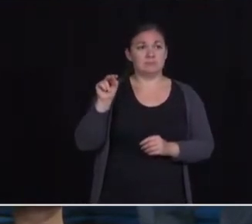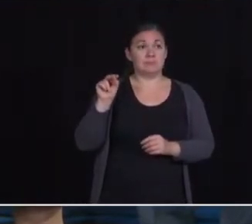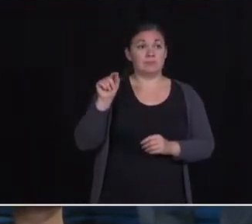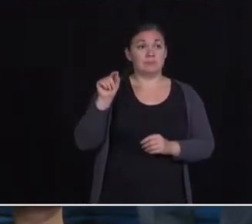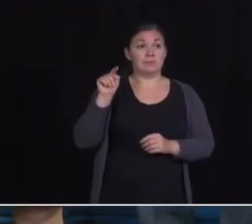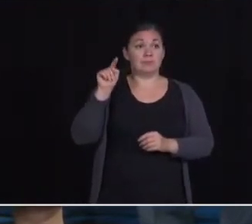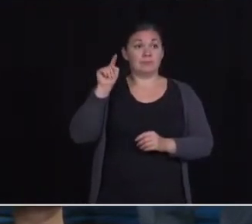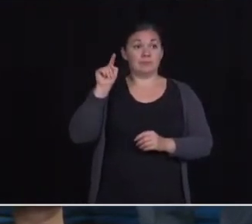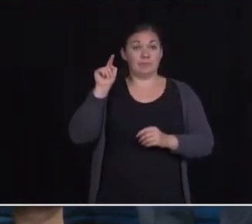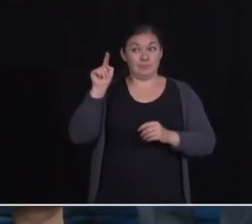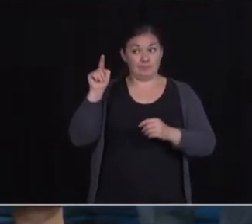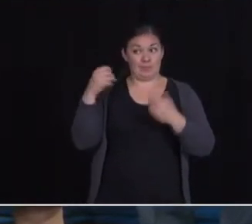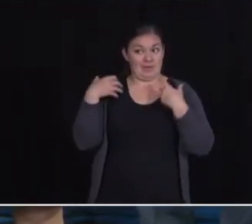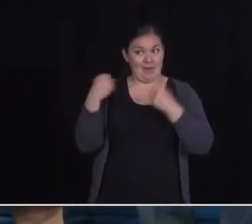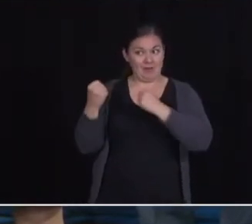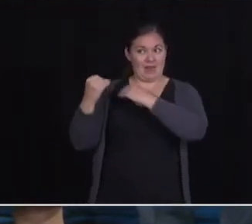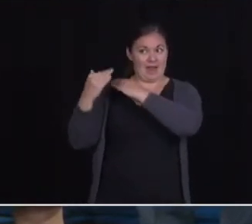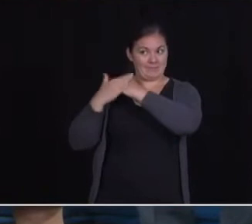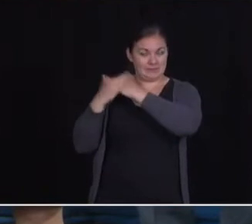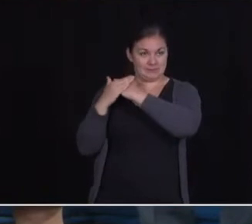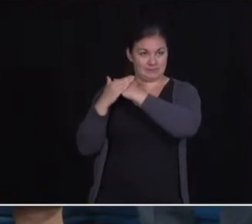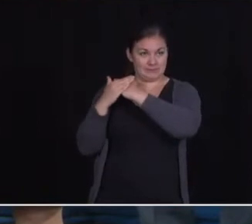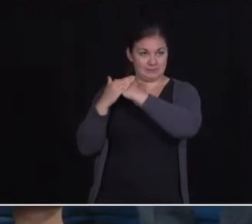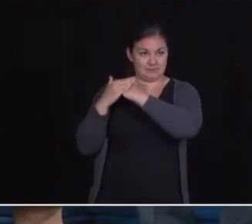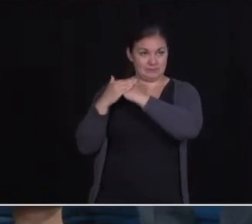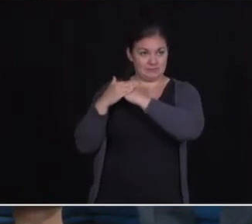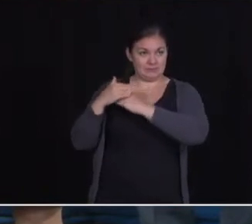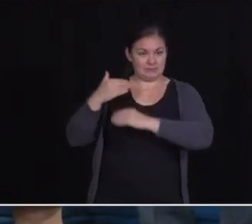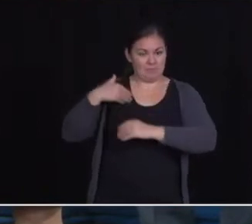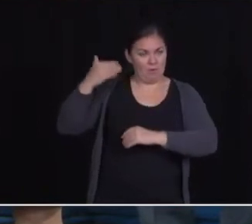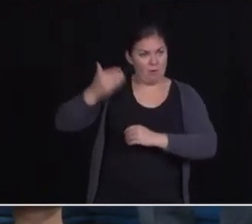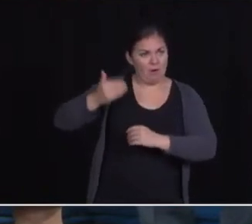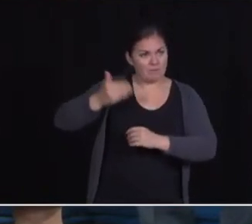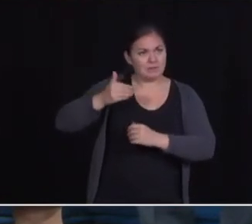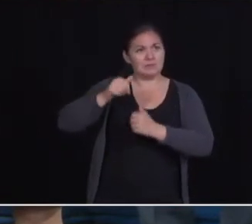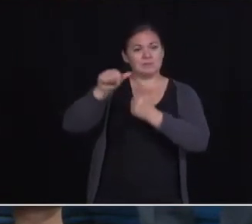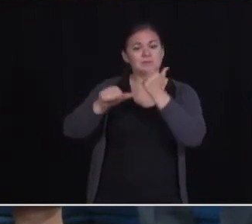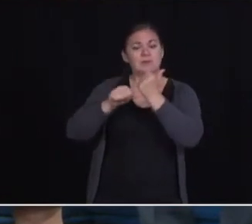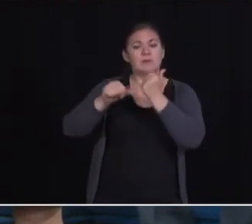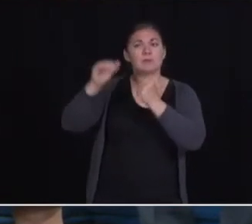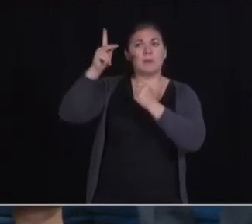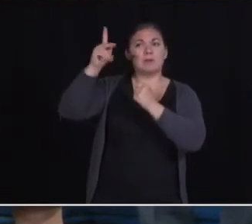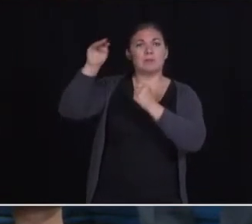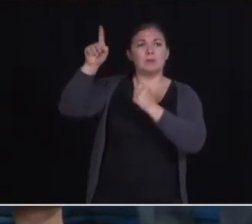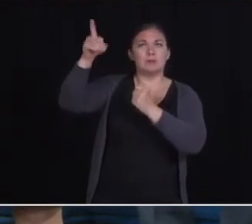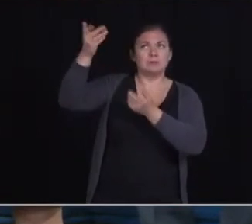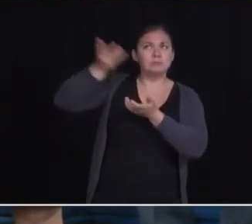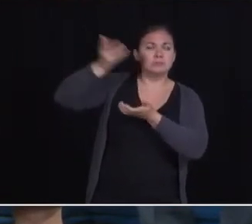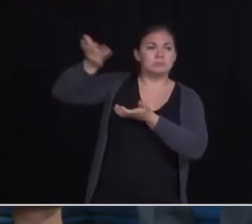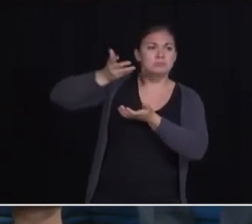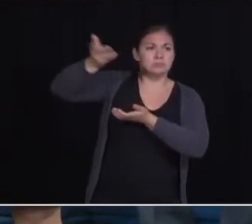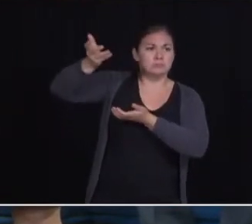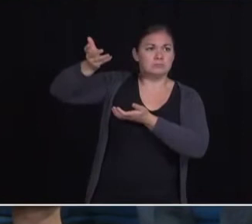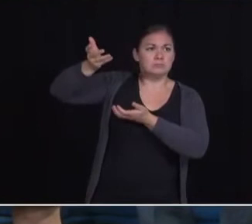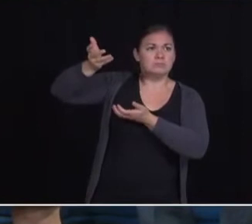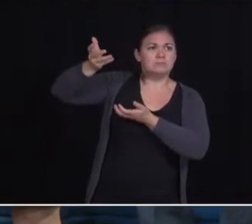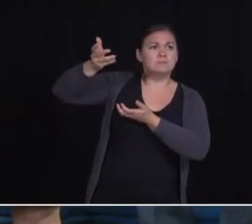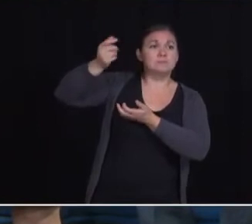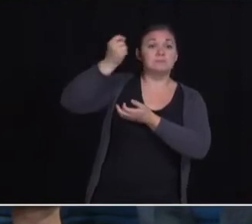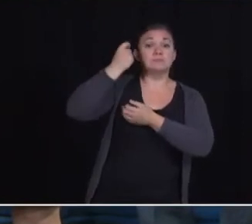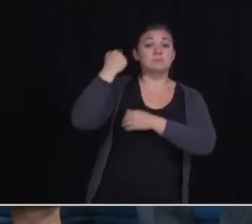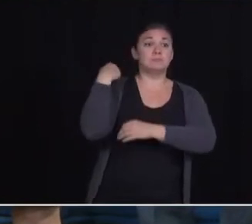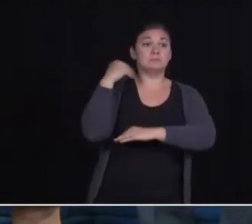and the exact figures weren't given to me last night. What the Deputy Prime Minister said, we will be